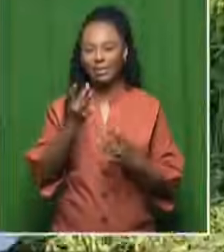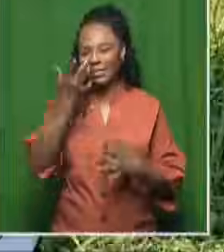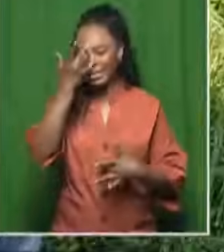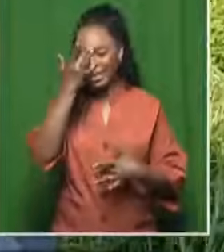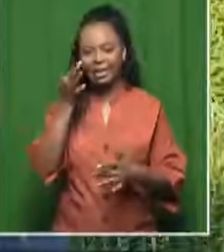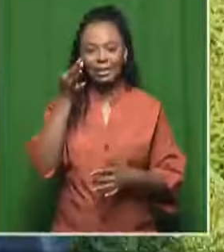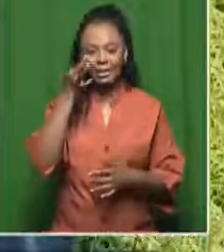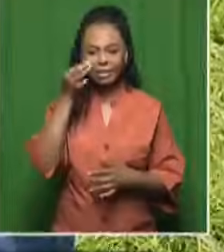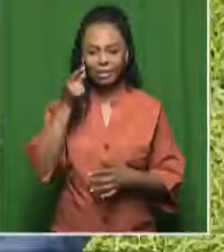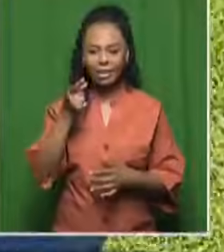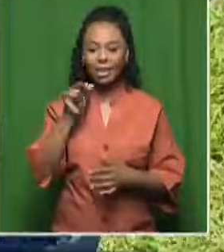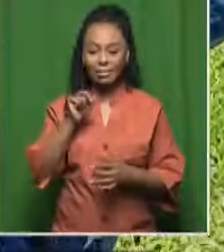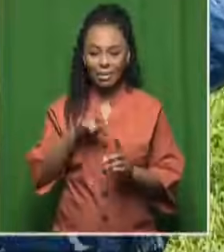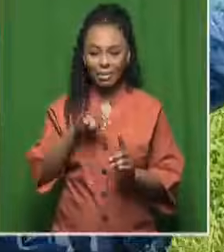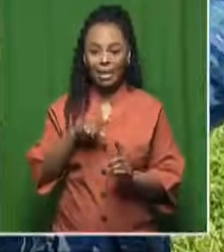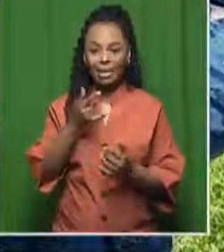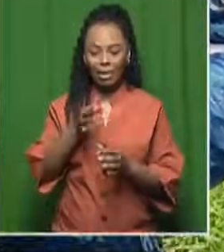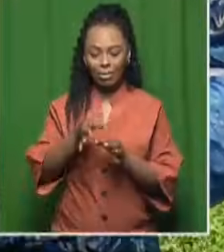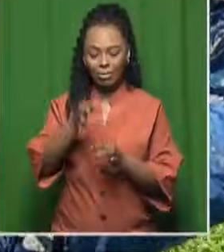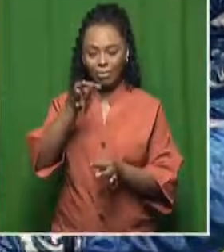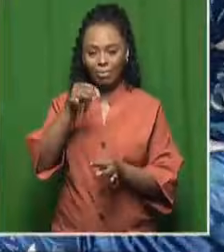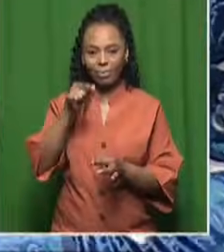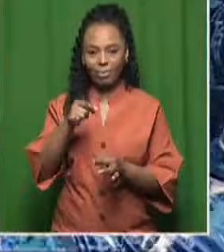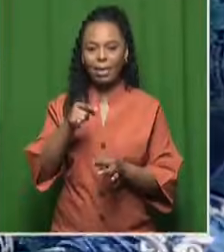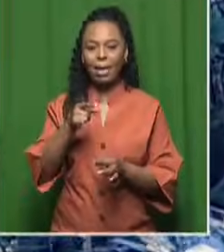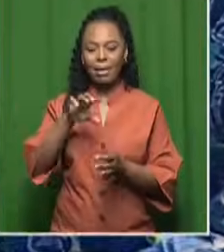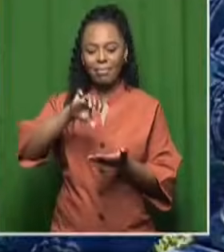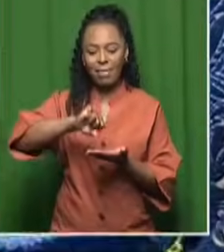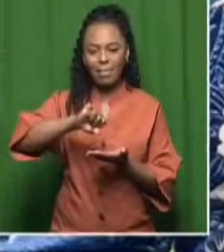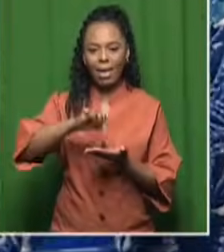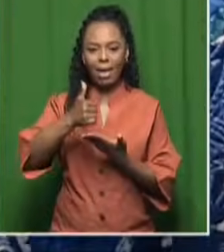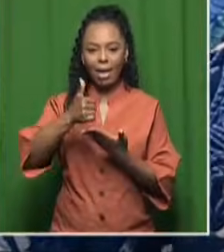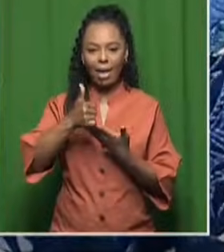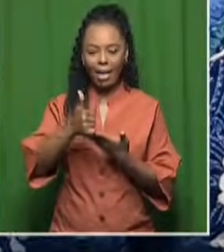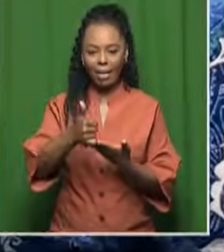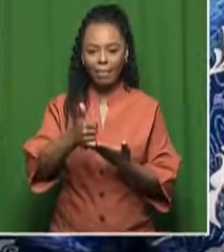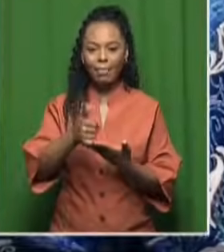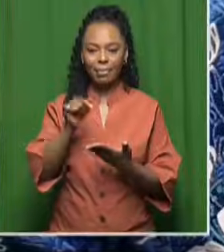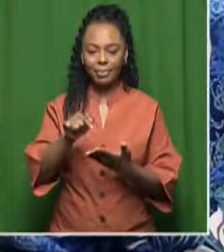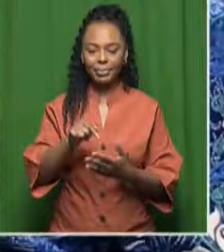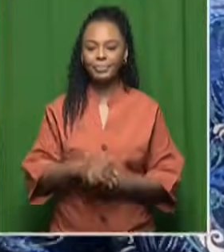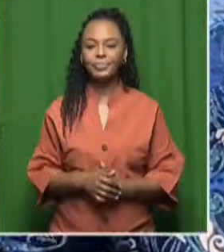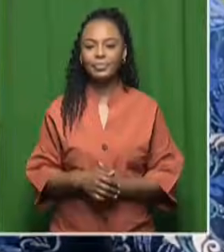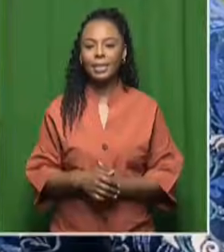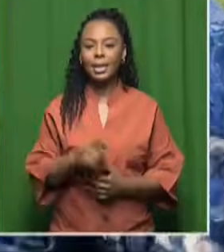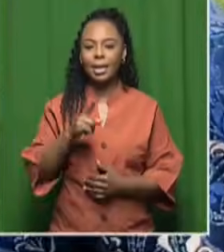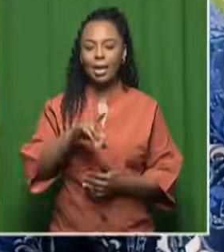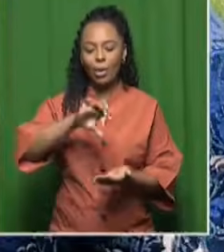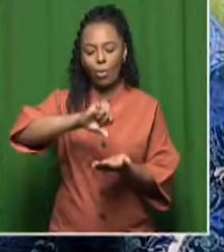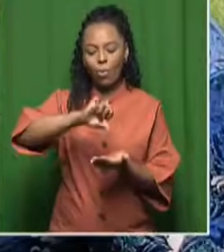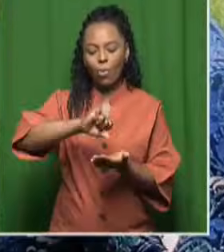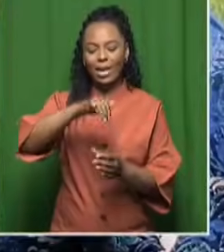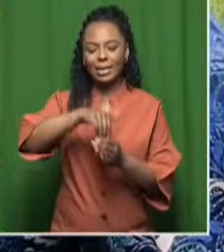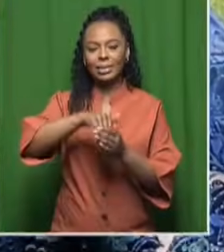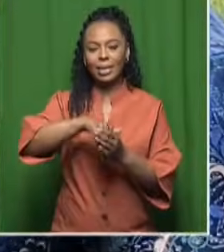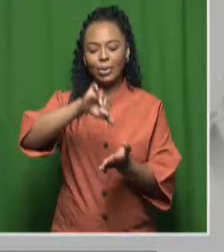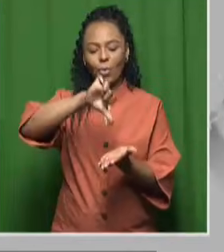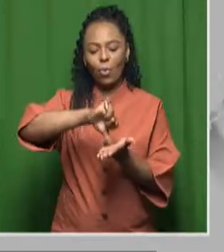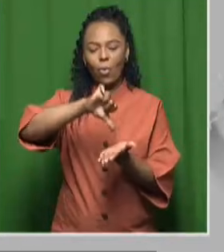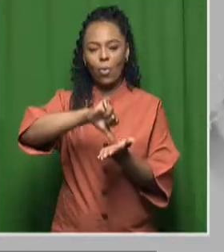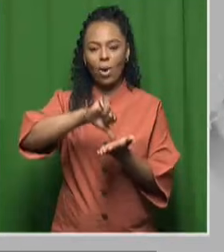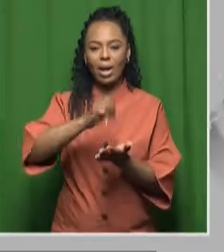extracted through hydraulic pressing of sun-dried baobab seeds, a method that preserves and releases the oil's mineral-rich